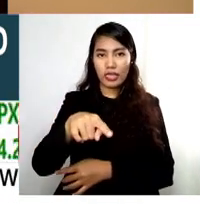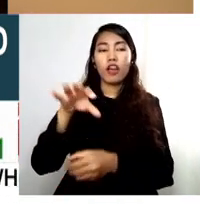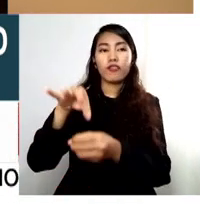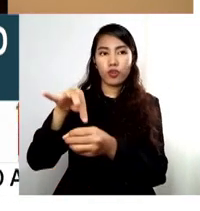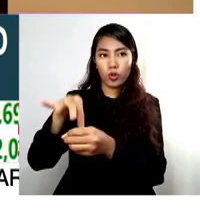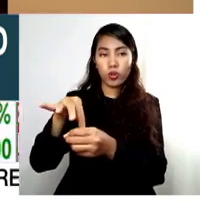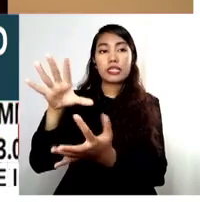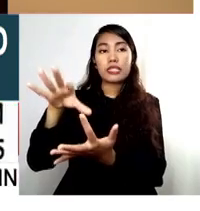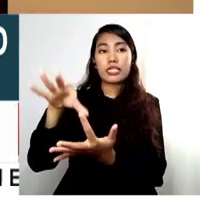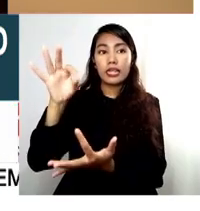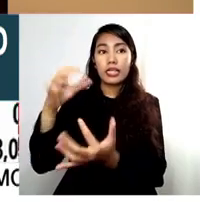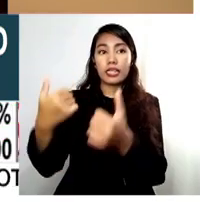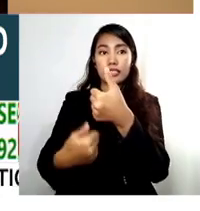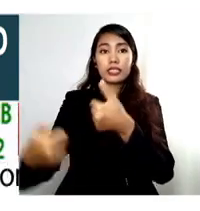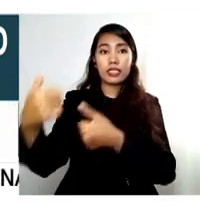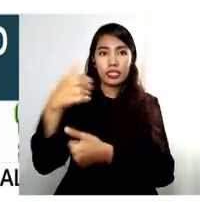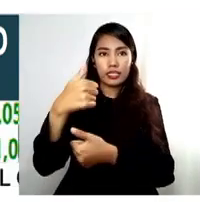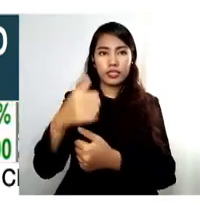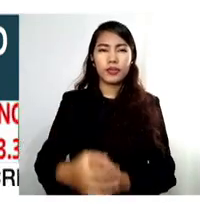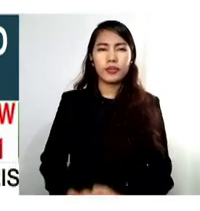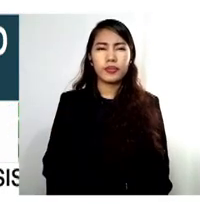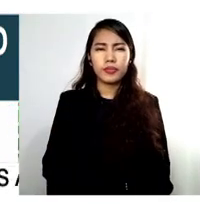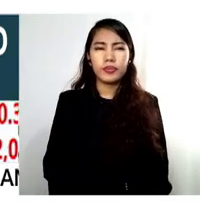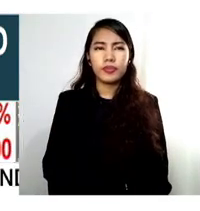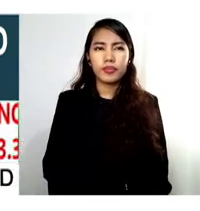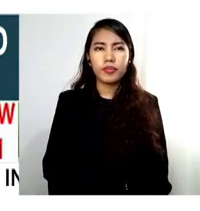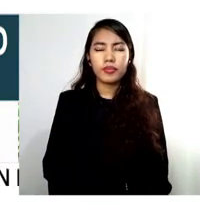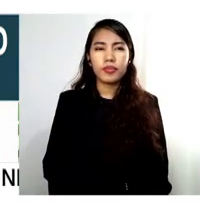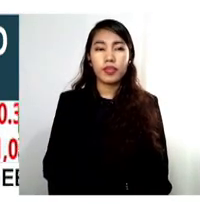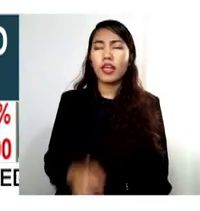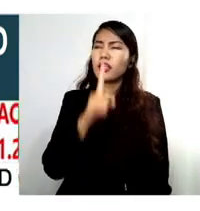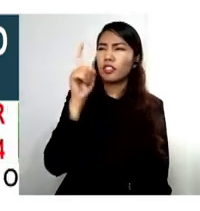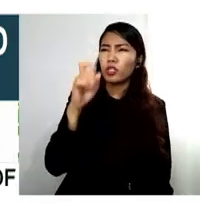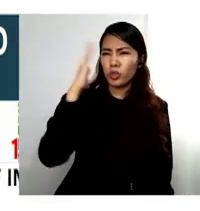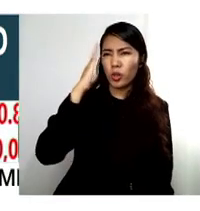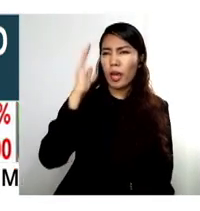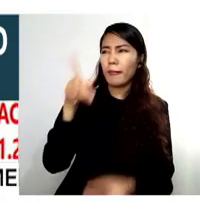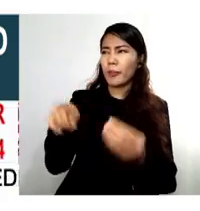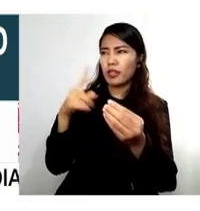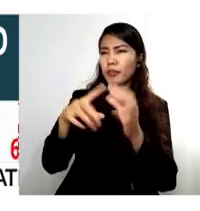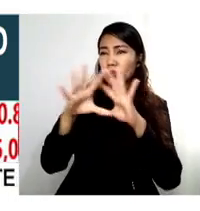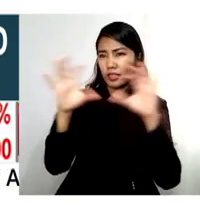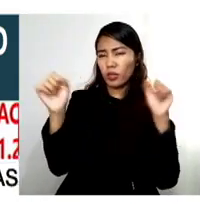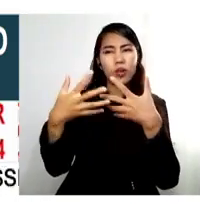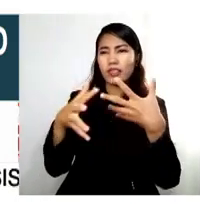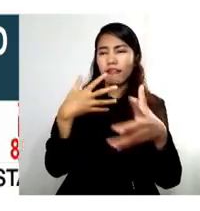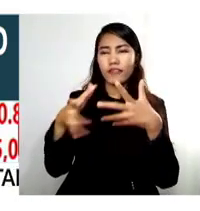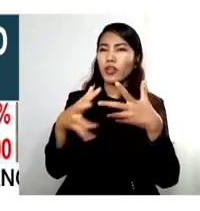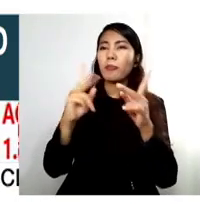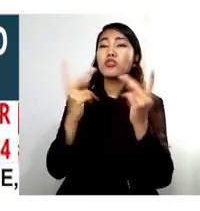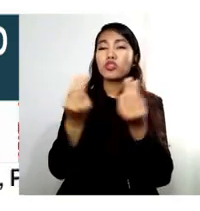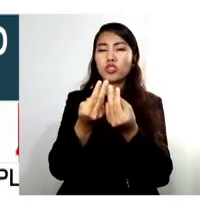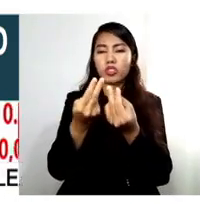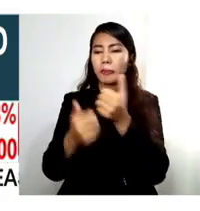commission. Knowing what you know about the president, whether we're talking about him as a party president or president of the